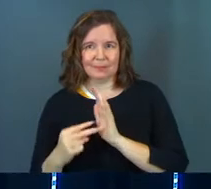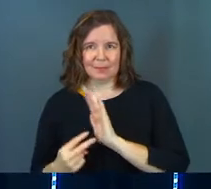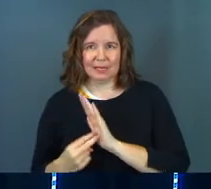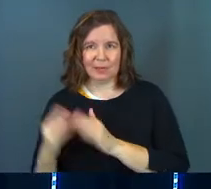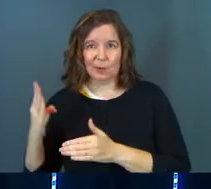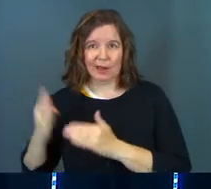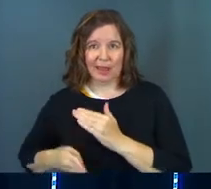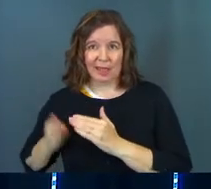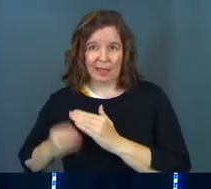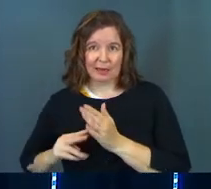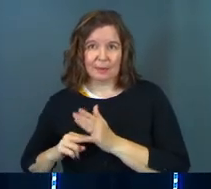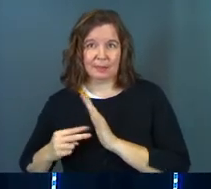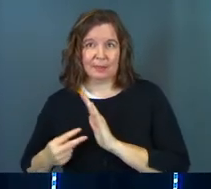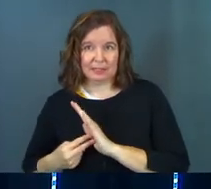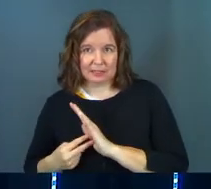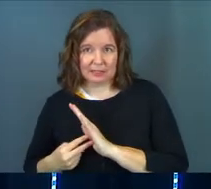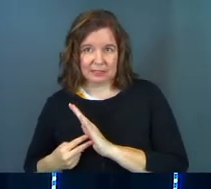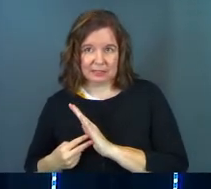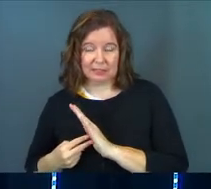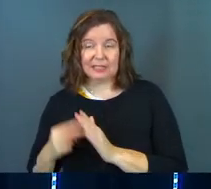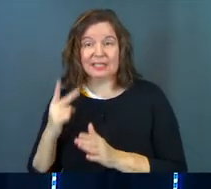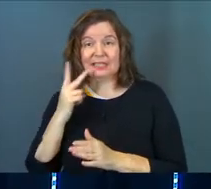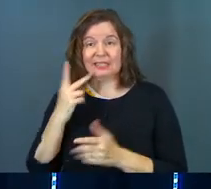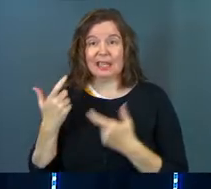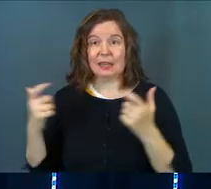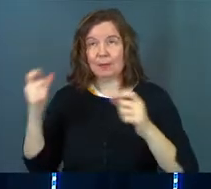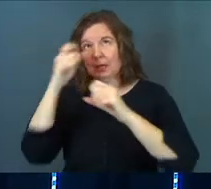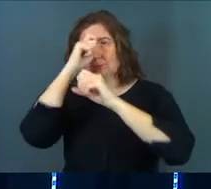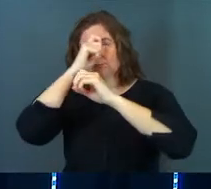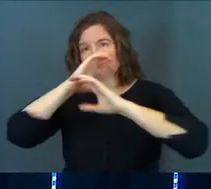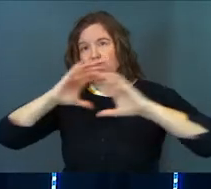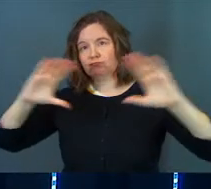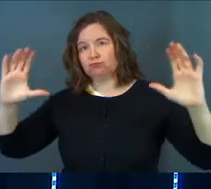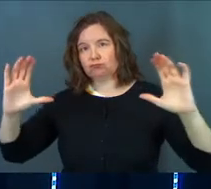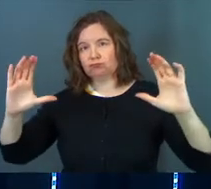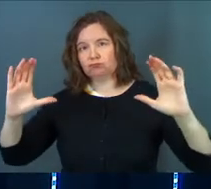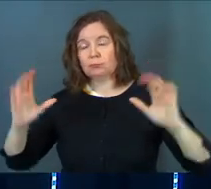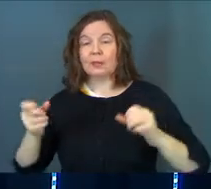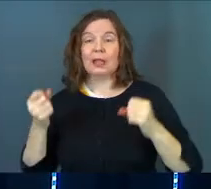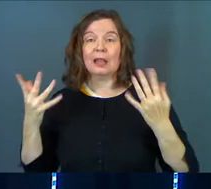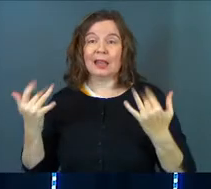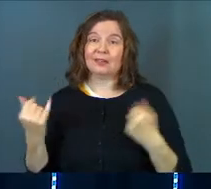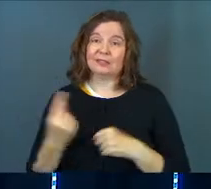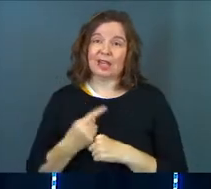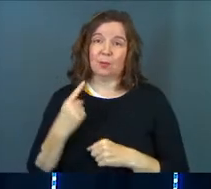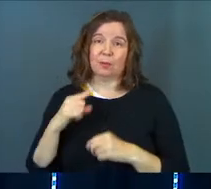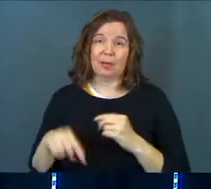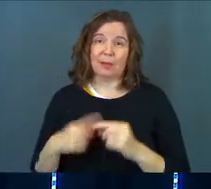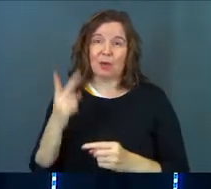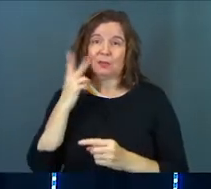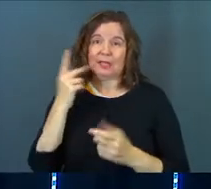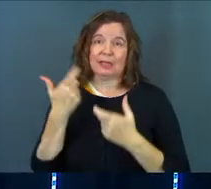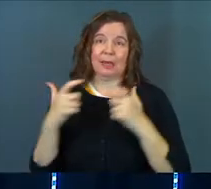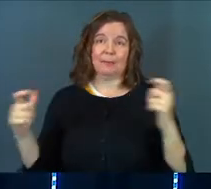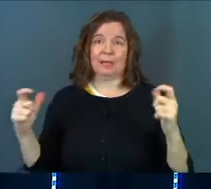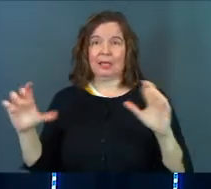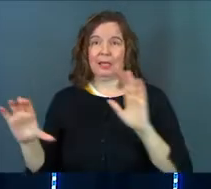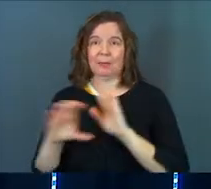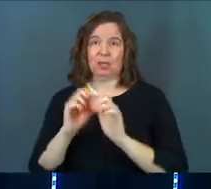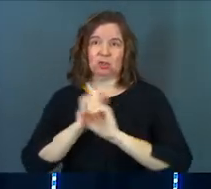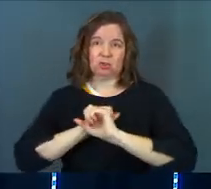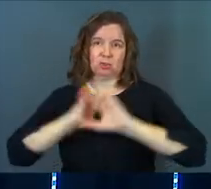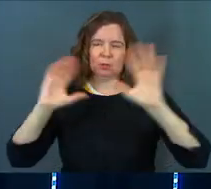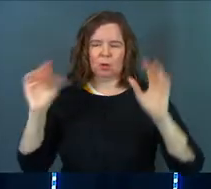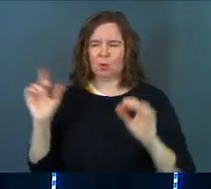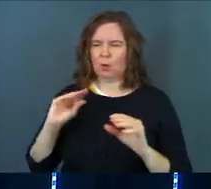end actually means. He sees the big picture. And a lot of today is going to be about seeing that big